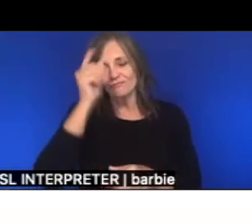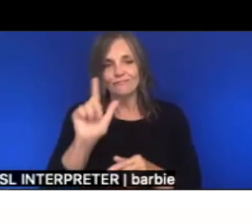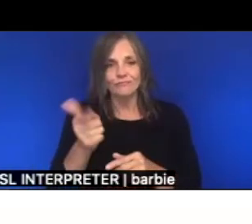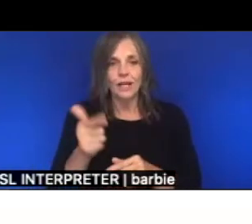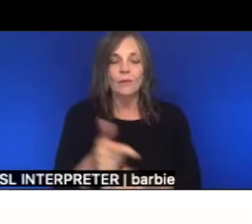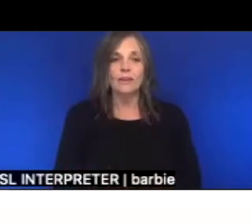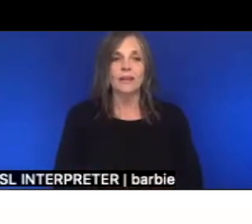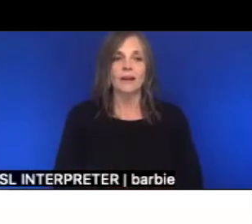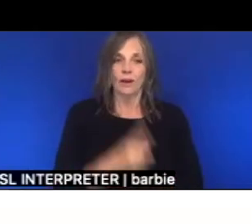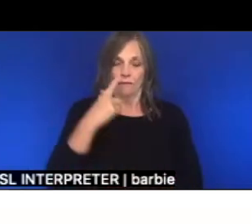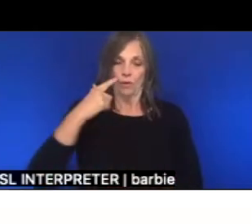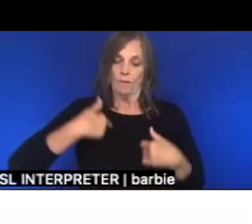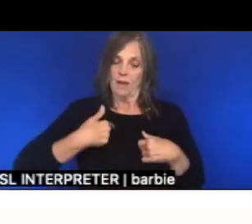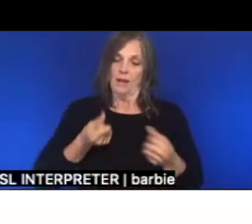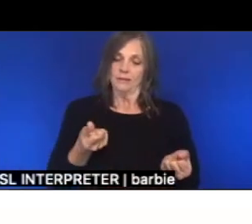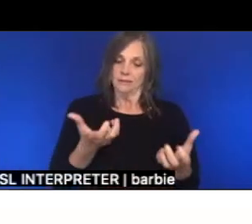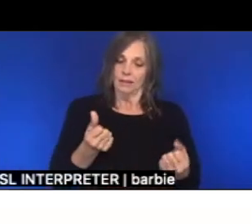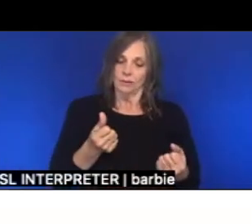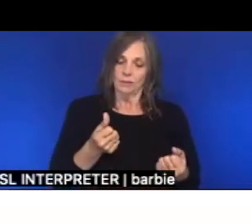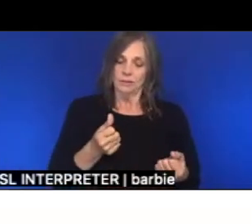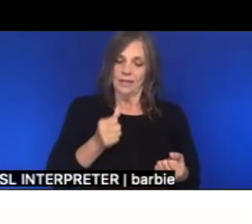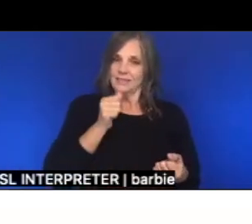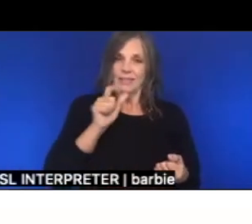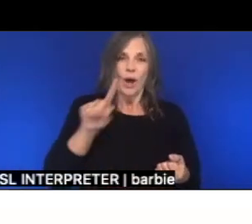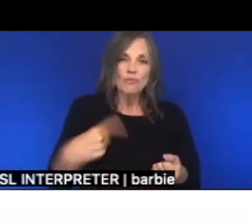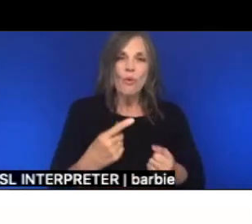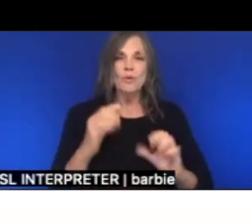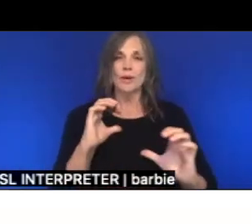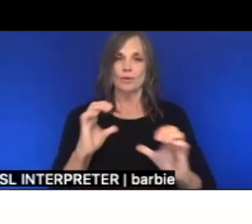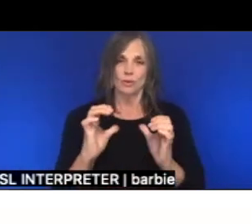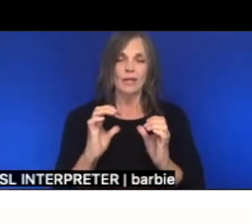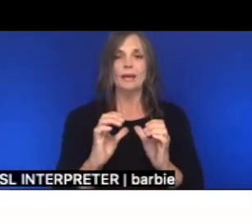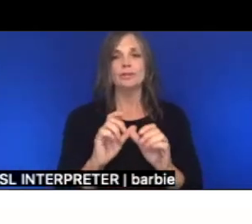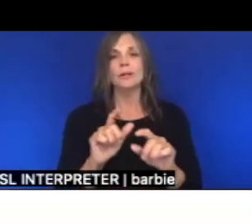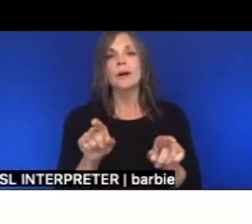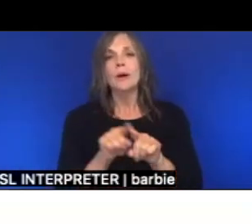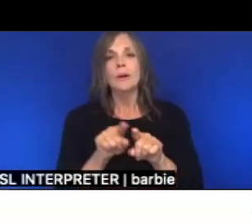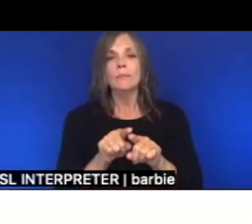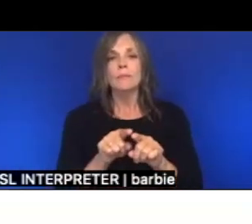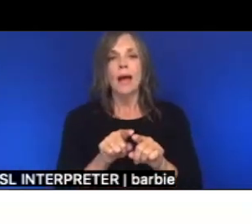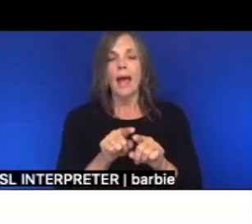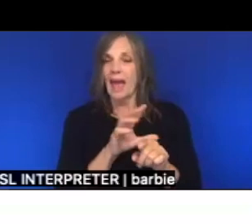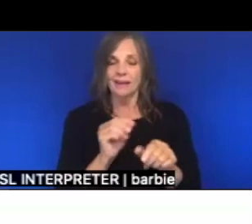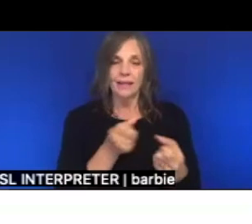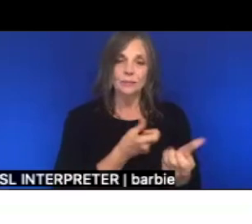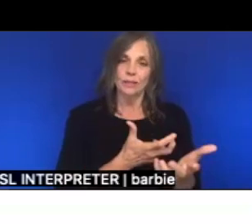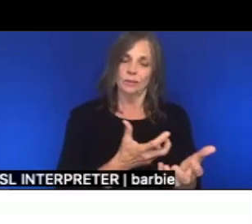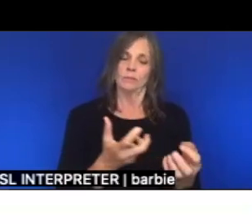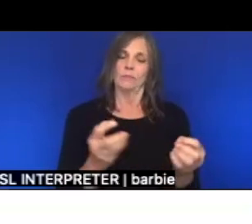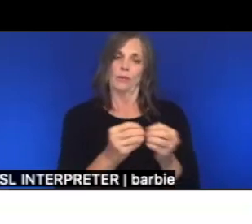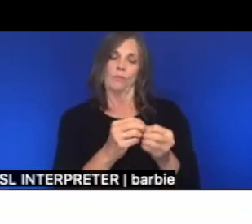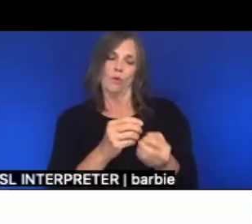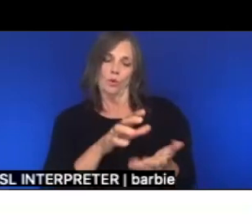is more than just a means of communicating and a means to expressing. The more that you know about it, the